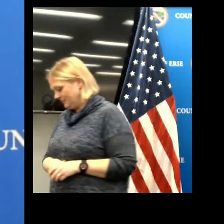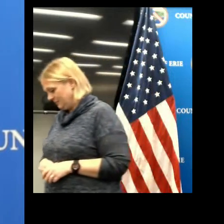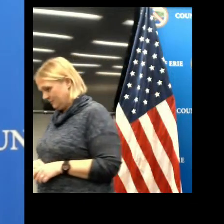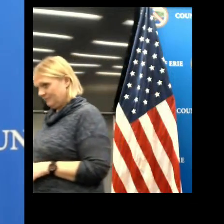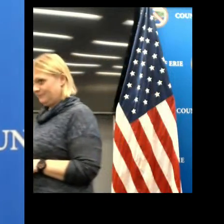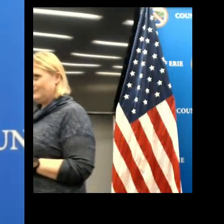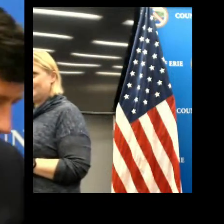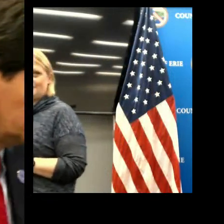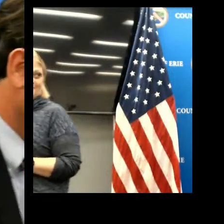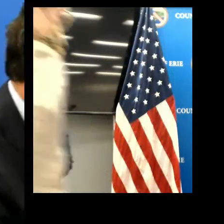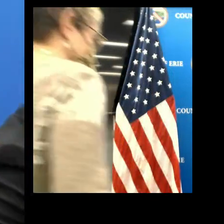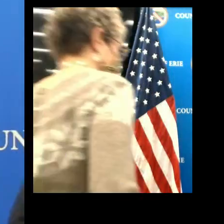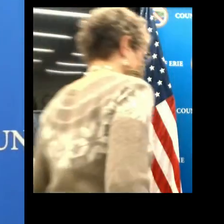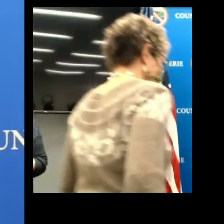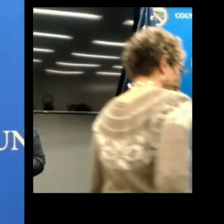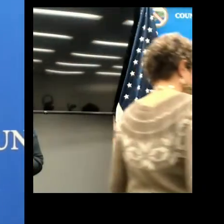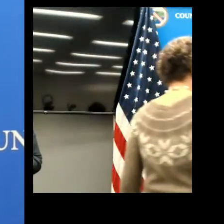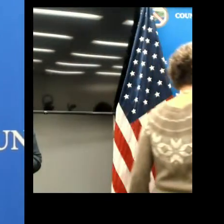Put